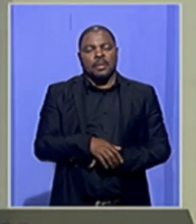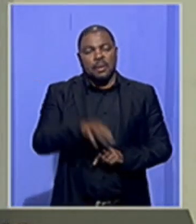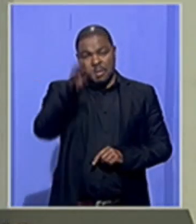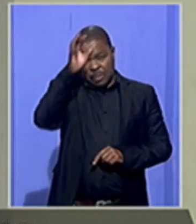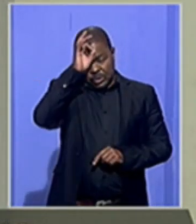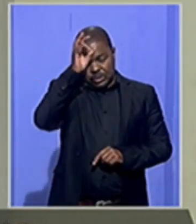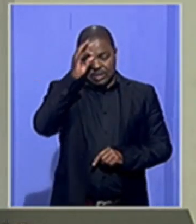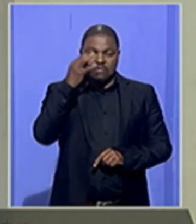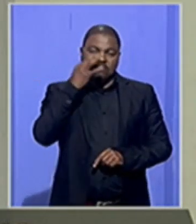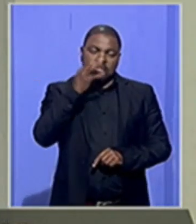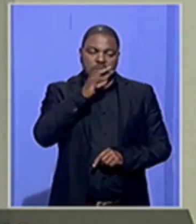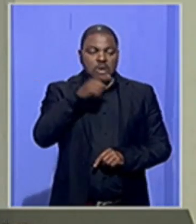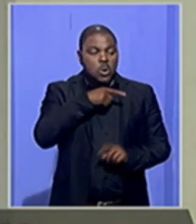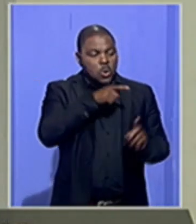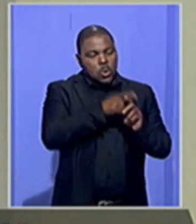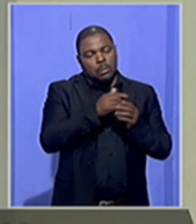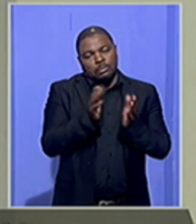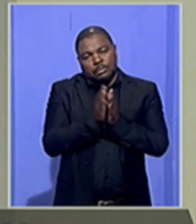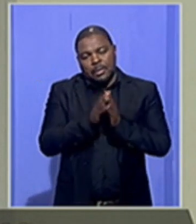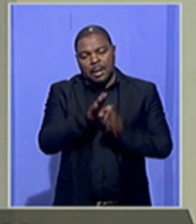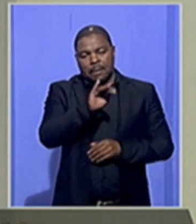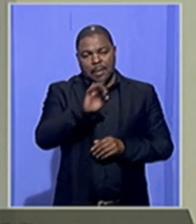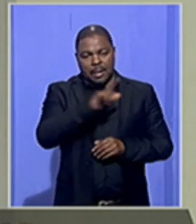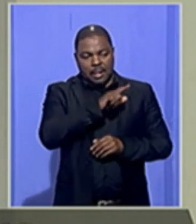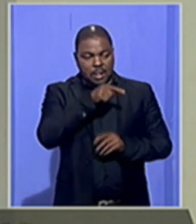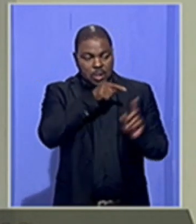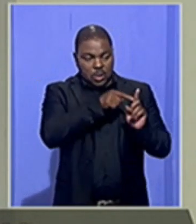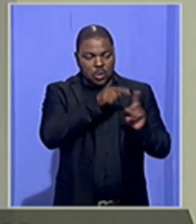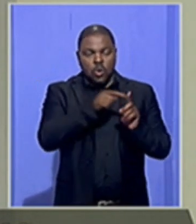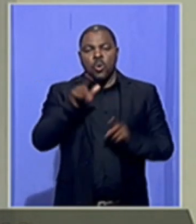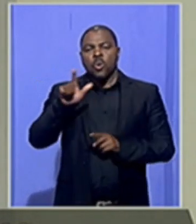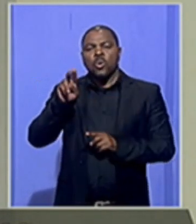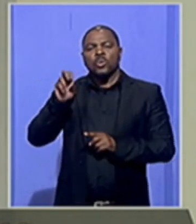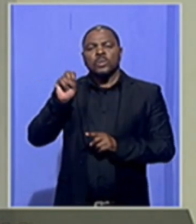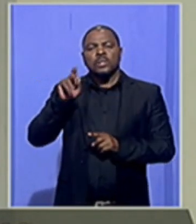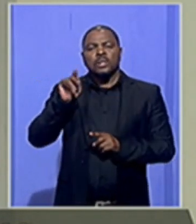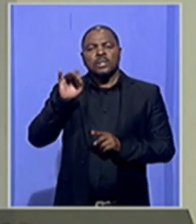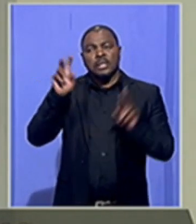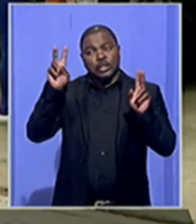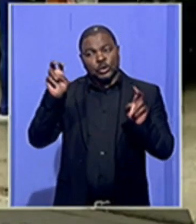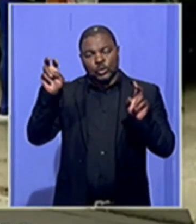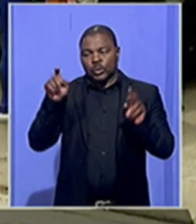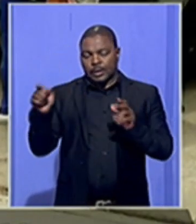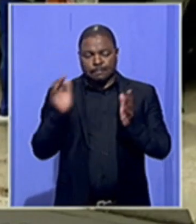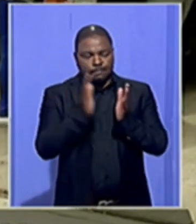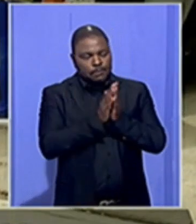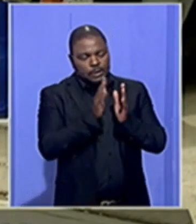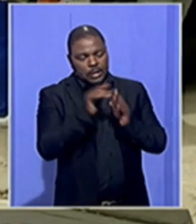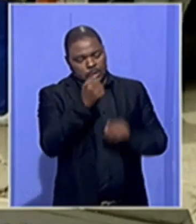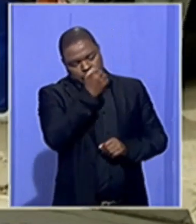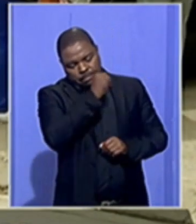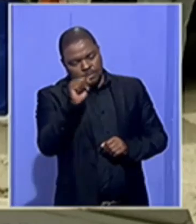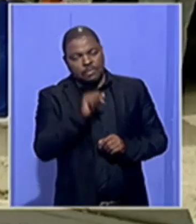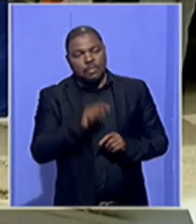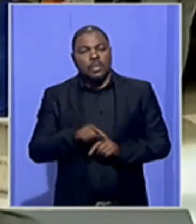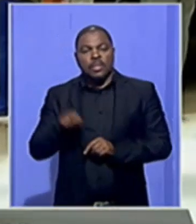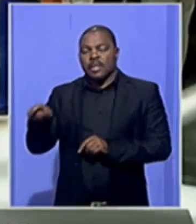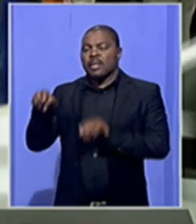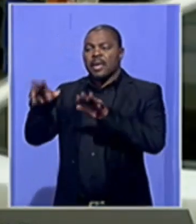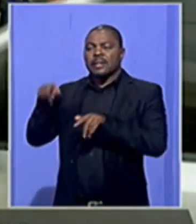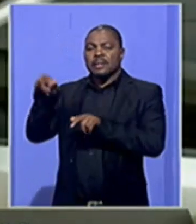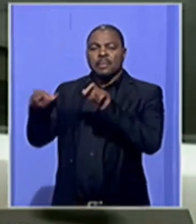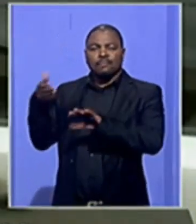nna kgatlhanong le kopo ya beile mo kgetseng ya polao ya mogoso ya kwa Lusikisiki. Tirelo phitlho ba tswa setlhabelo ba le 18